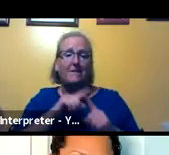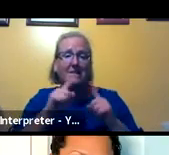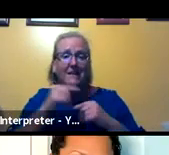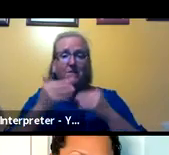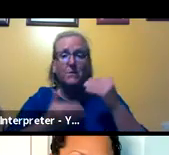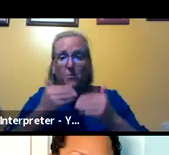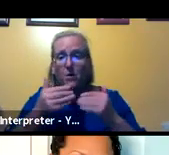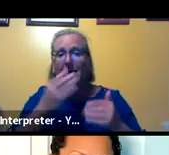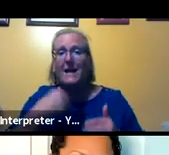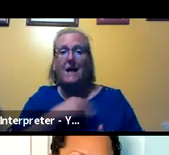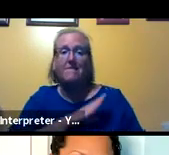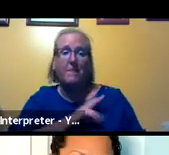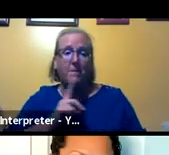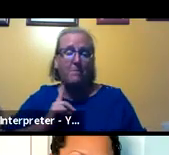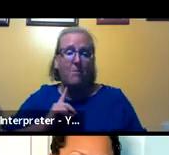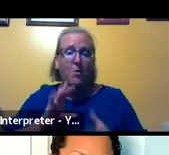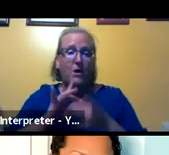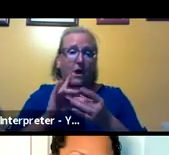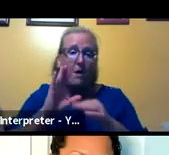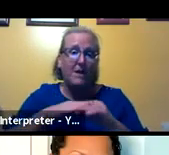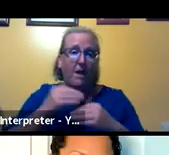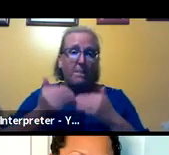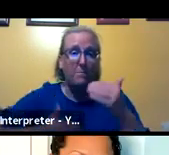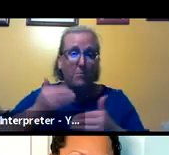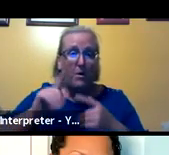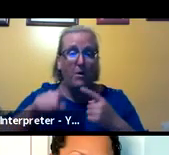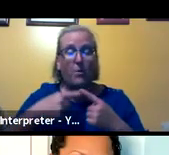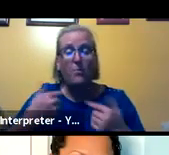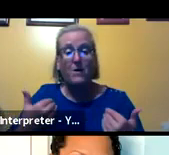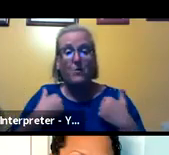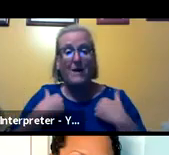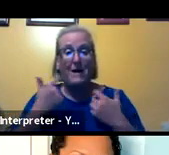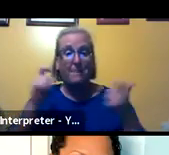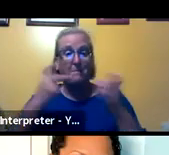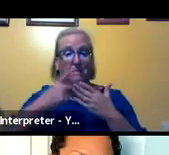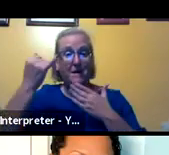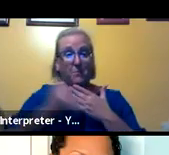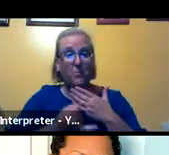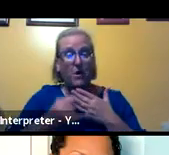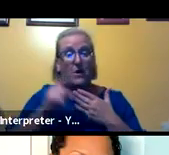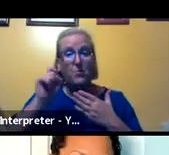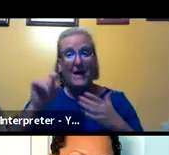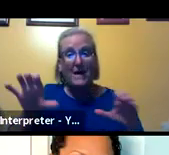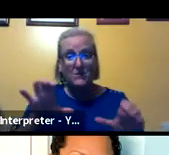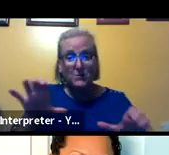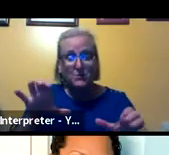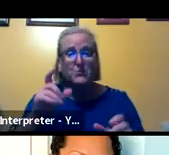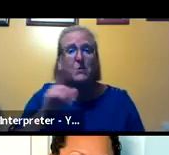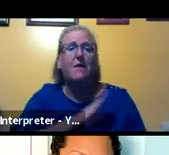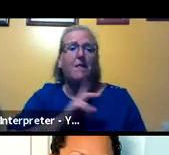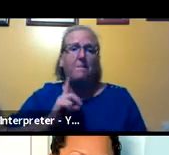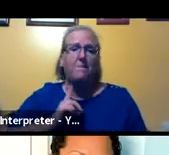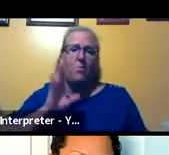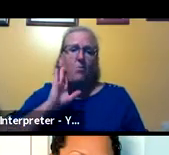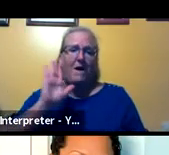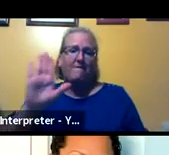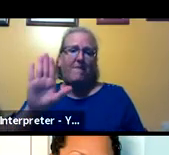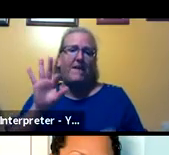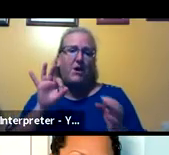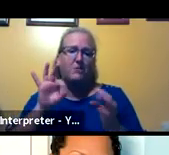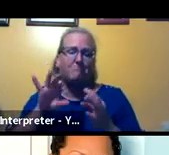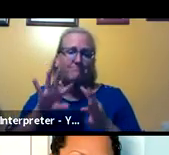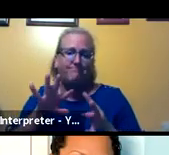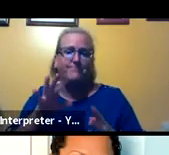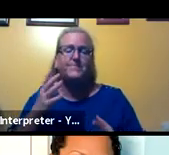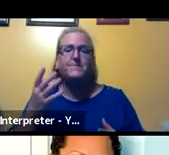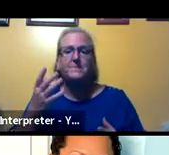board comment on processes so that when we had big projects that had to be done, the board would have their input on the front end, and therefore we